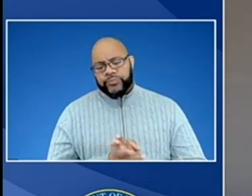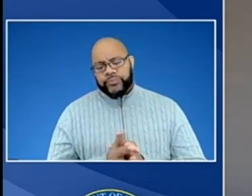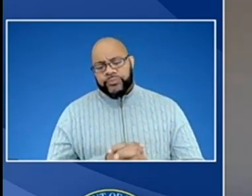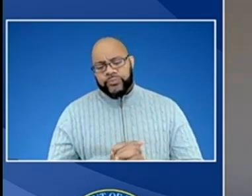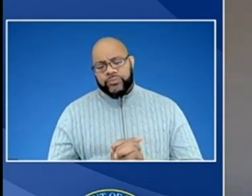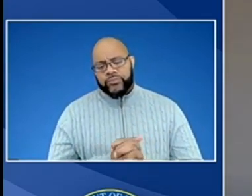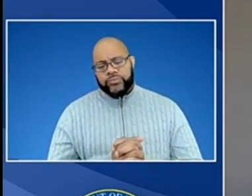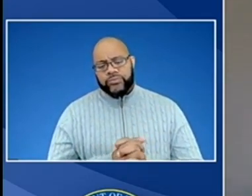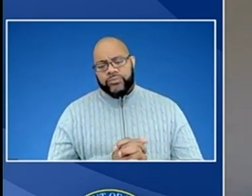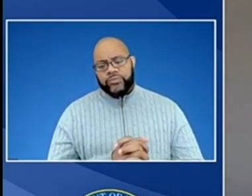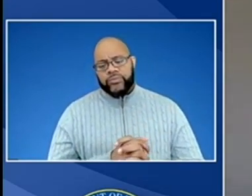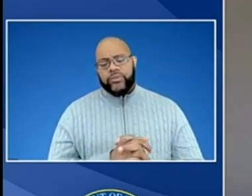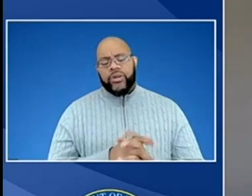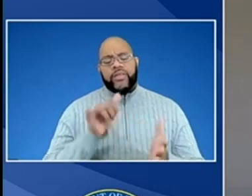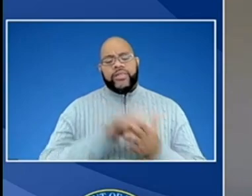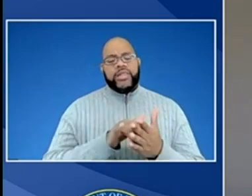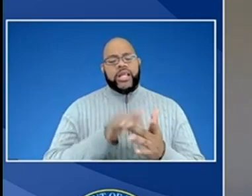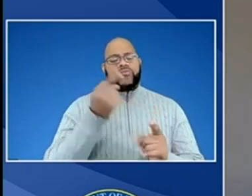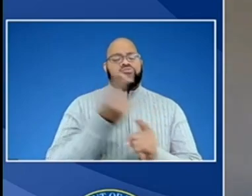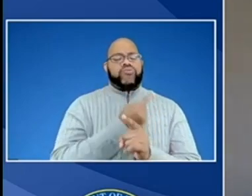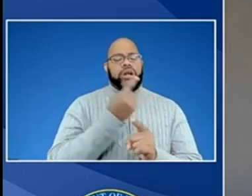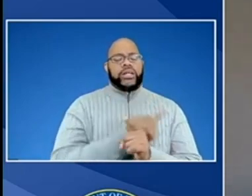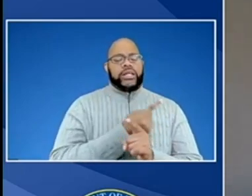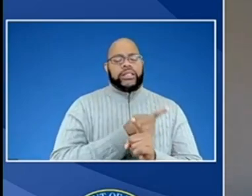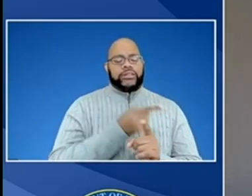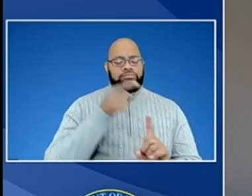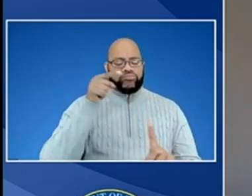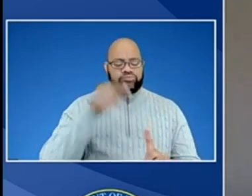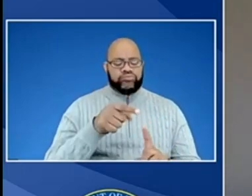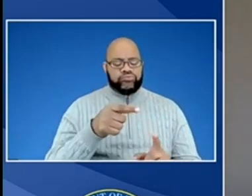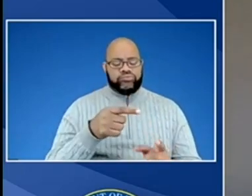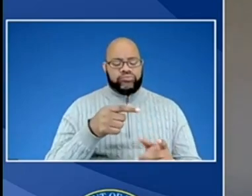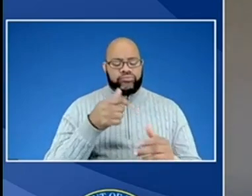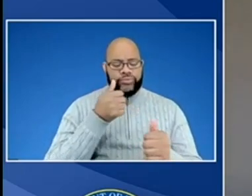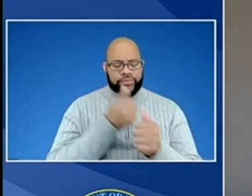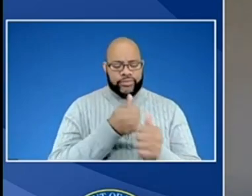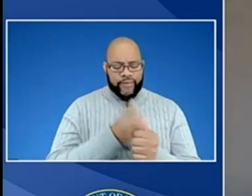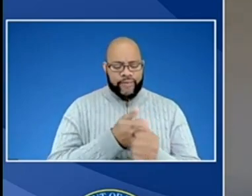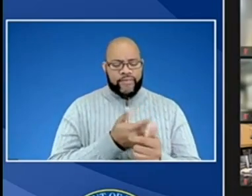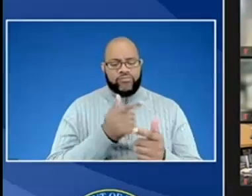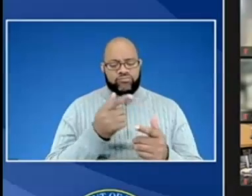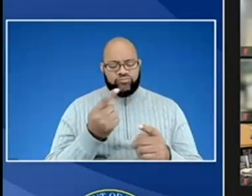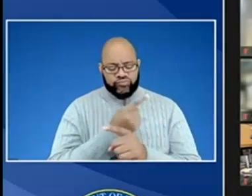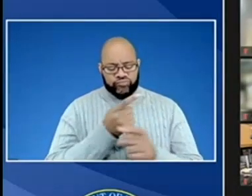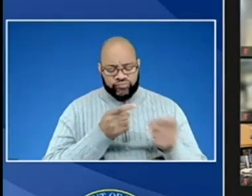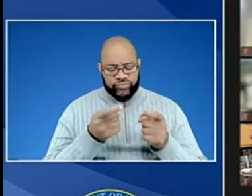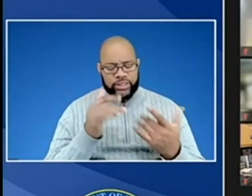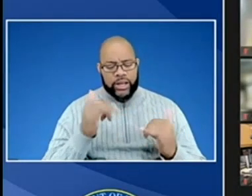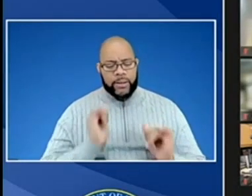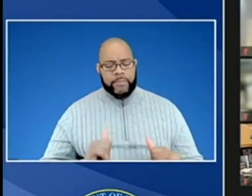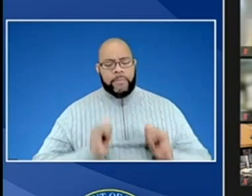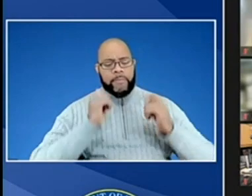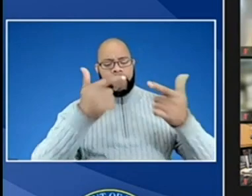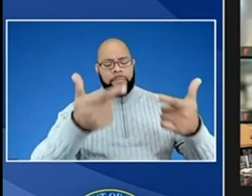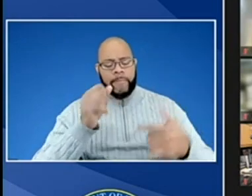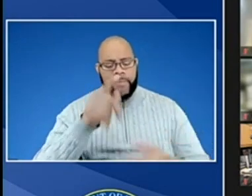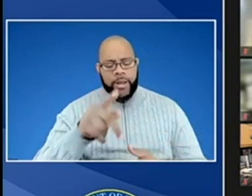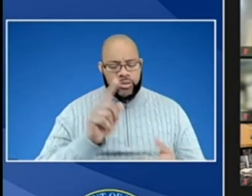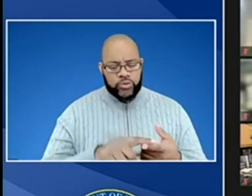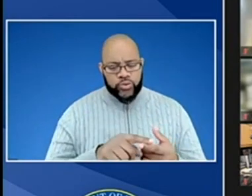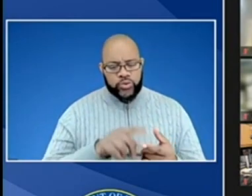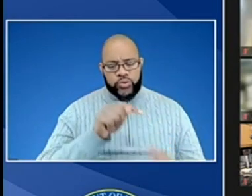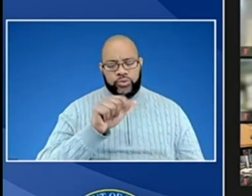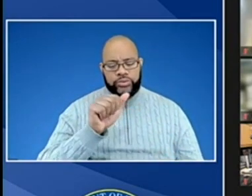reg text itself. And I'm gonna turn it back to